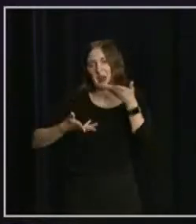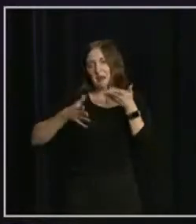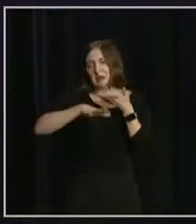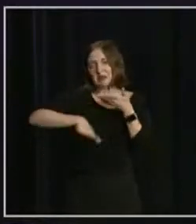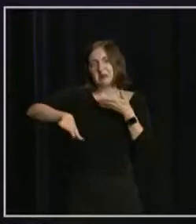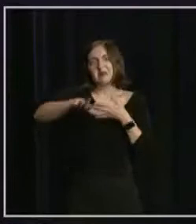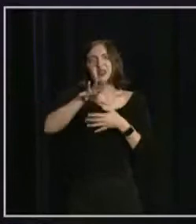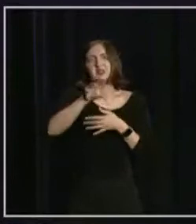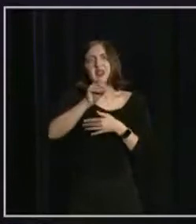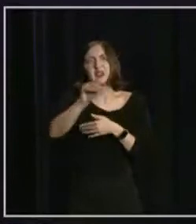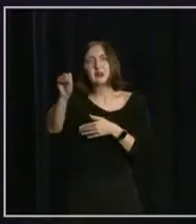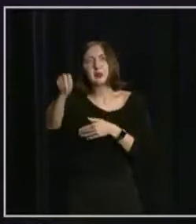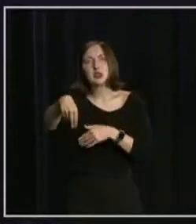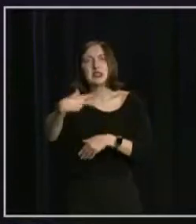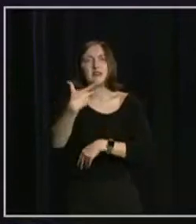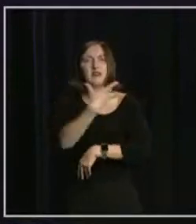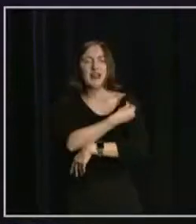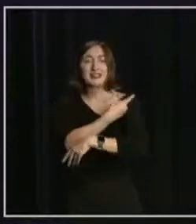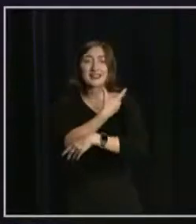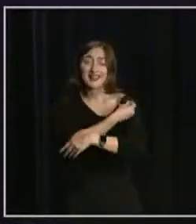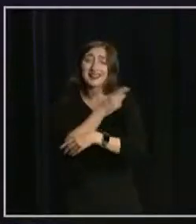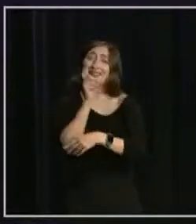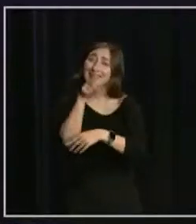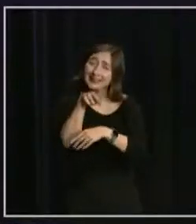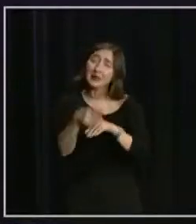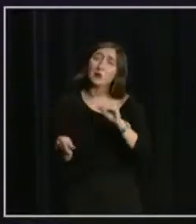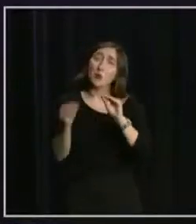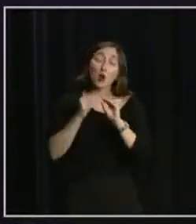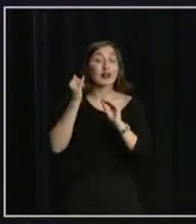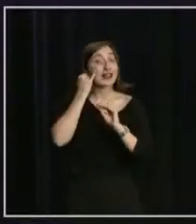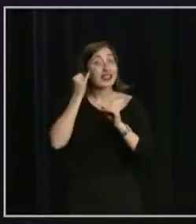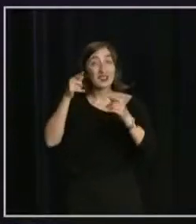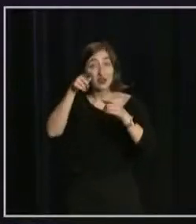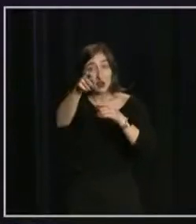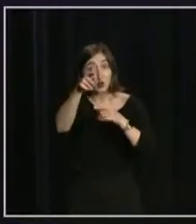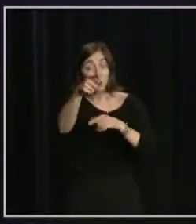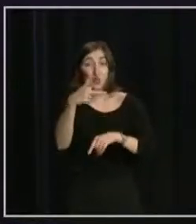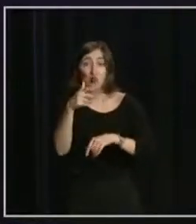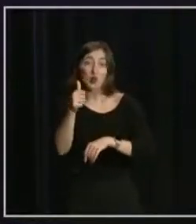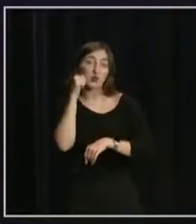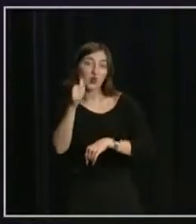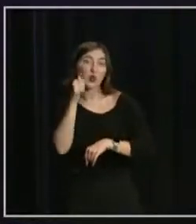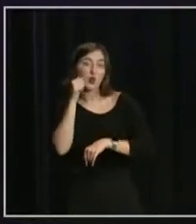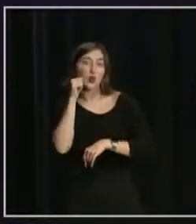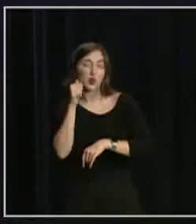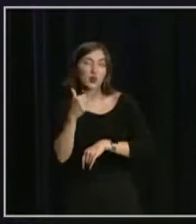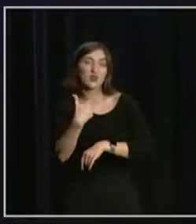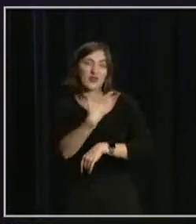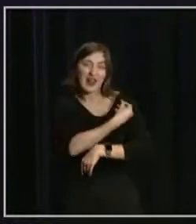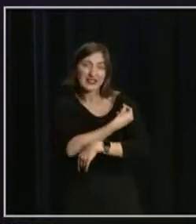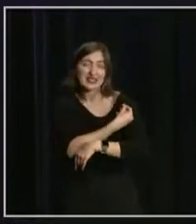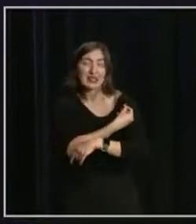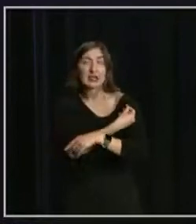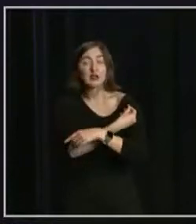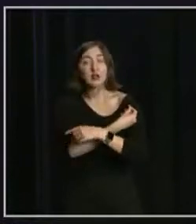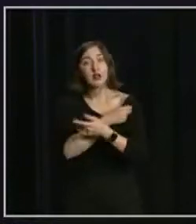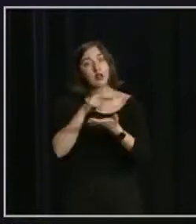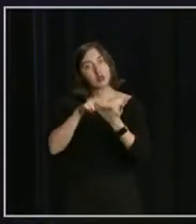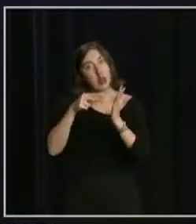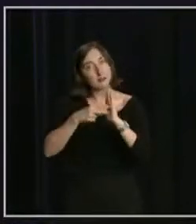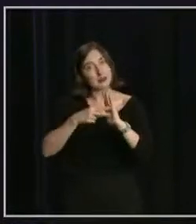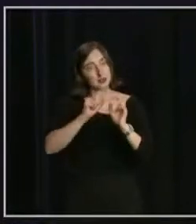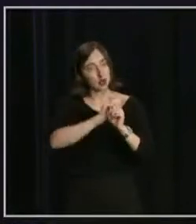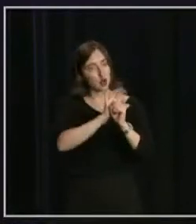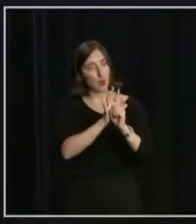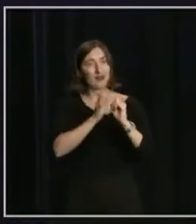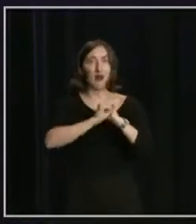vaccinated to go do it, because you are prolonging this crisis the further you stay on the sidelines as for